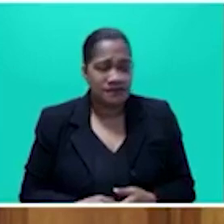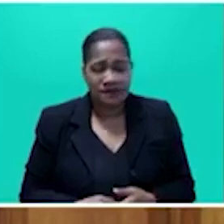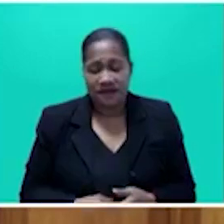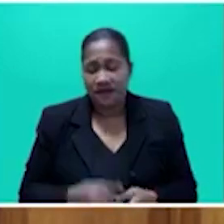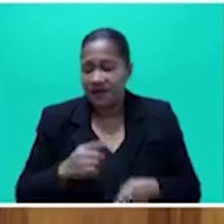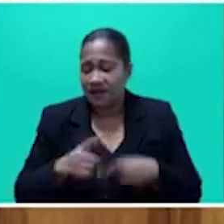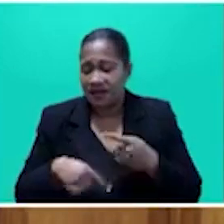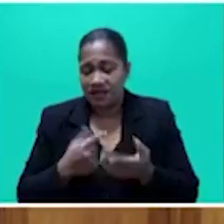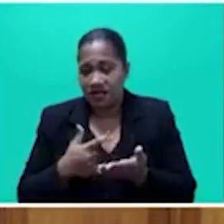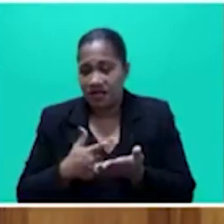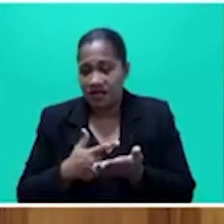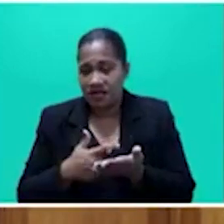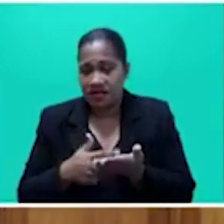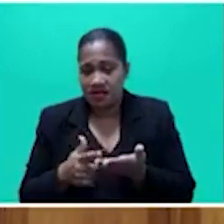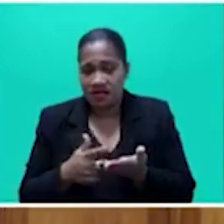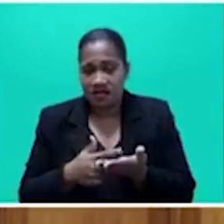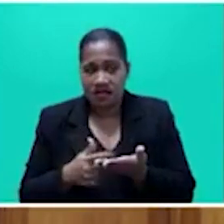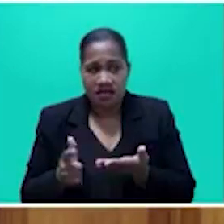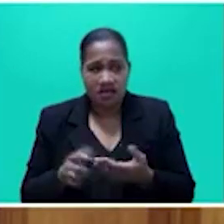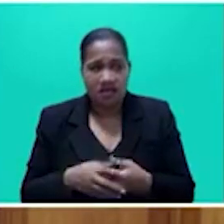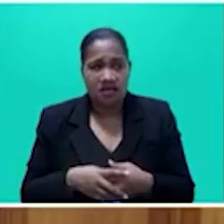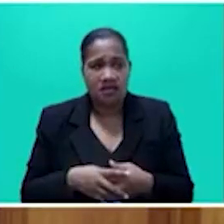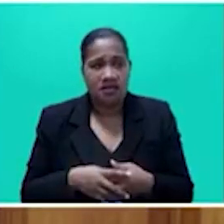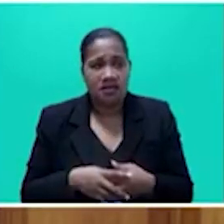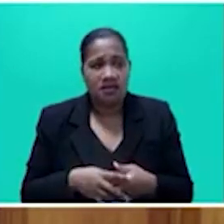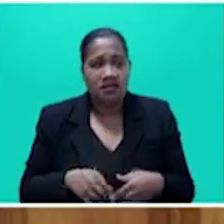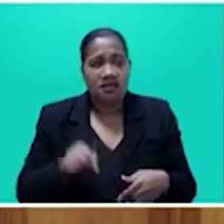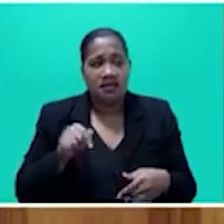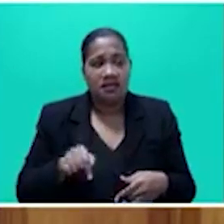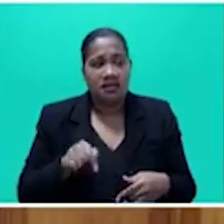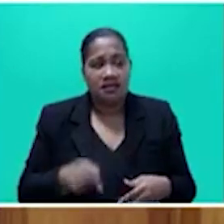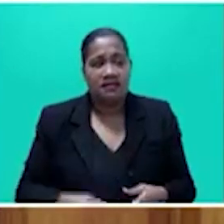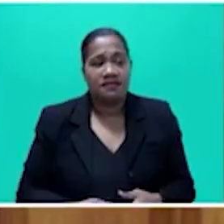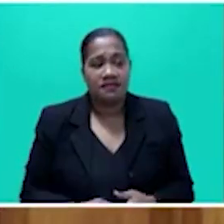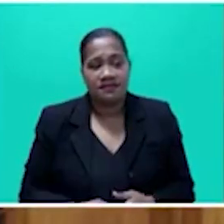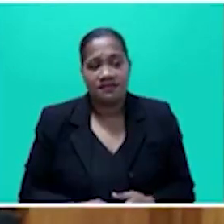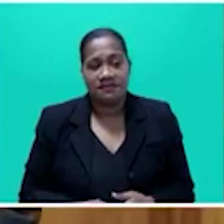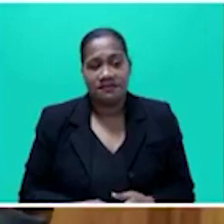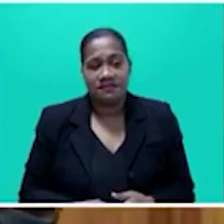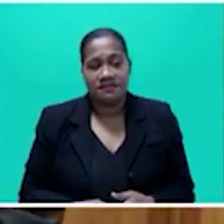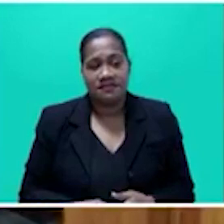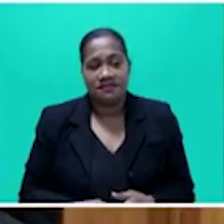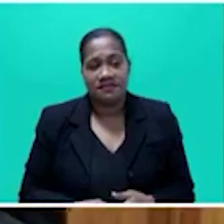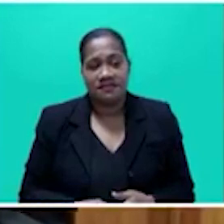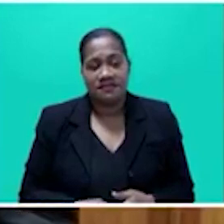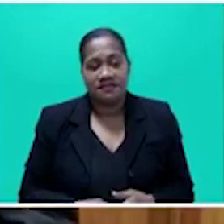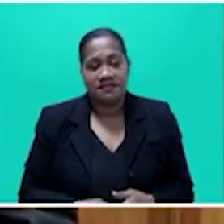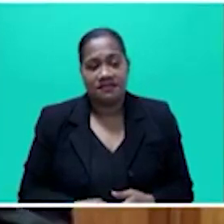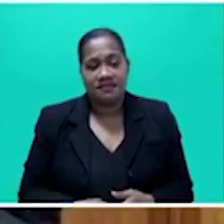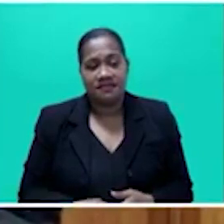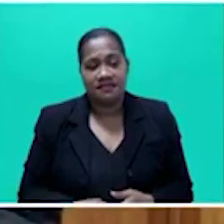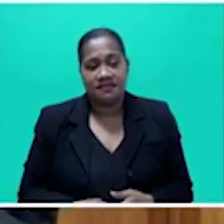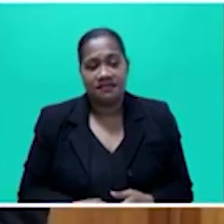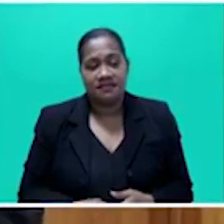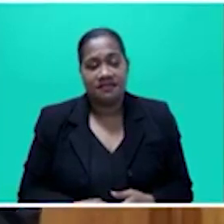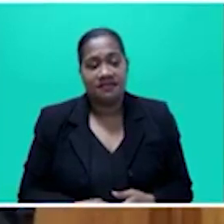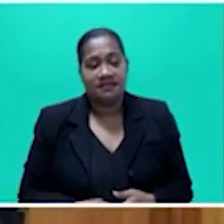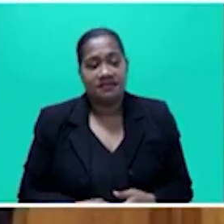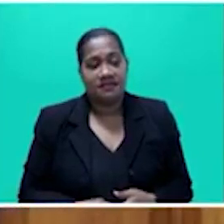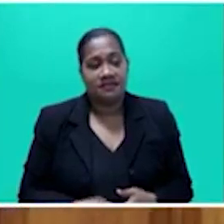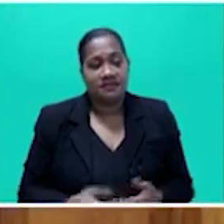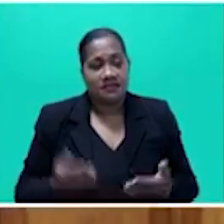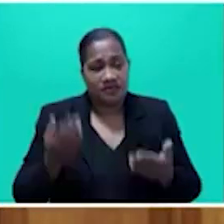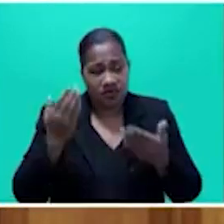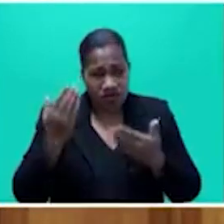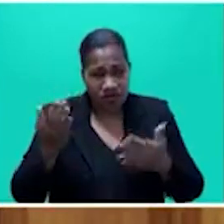What is the repercussions on the lease? This is a huge, Honourable Speaker, can